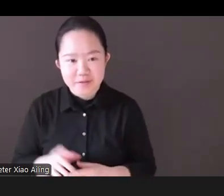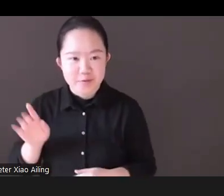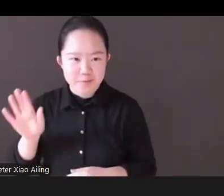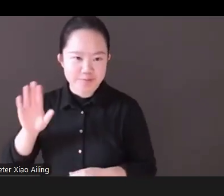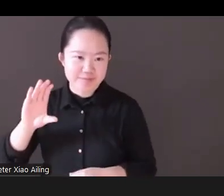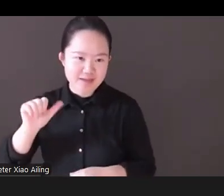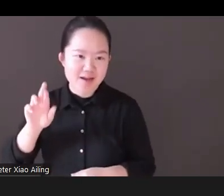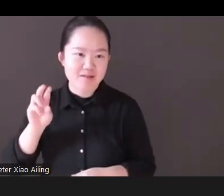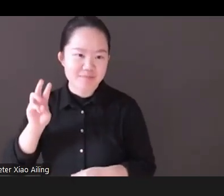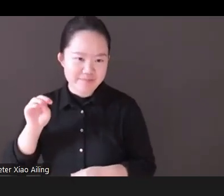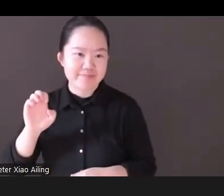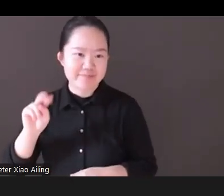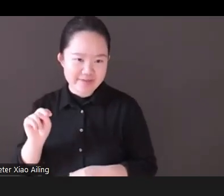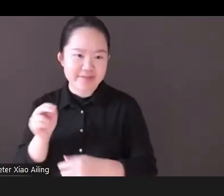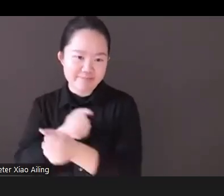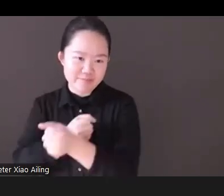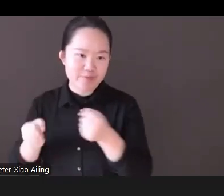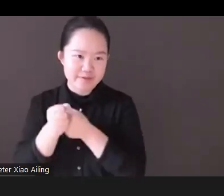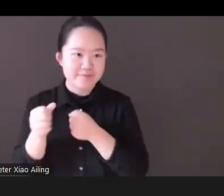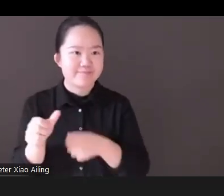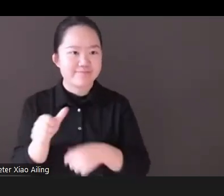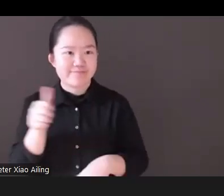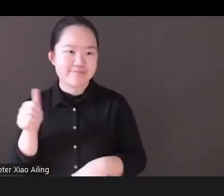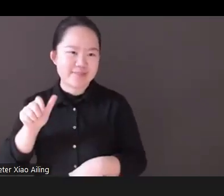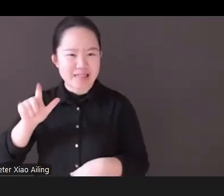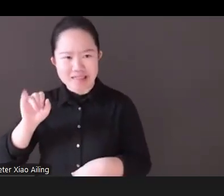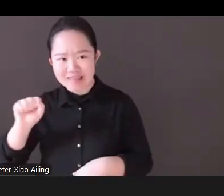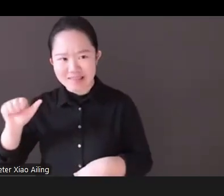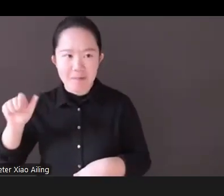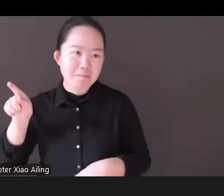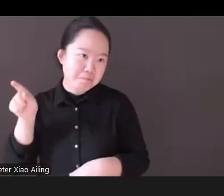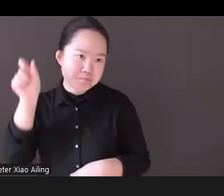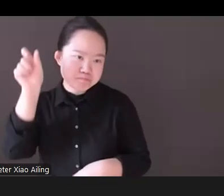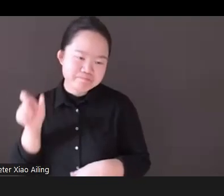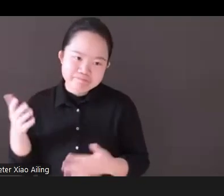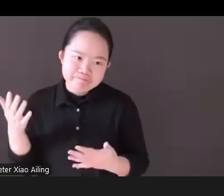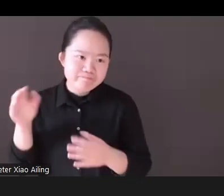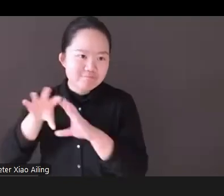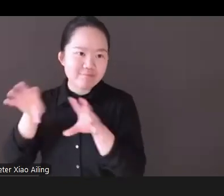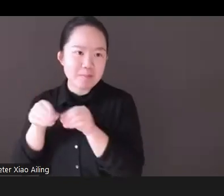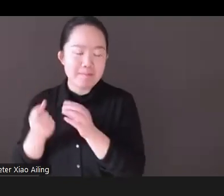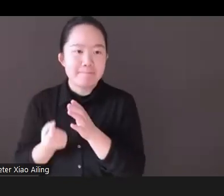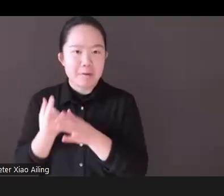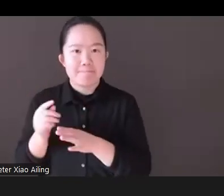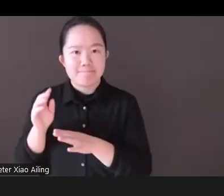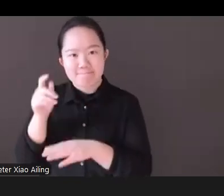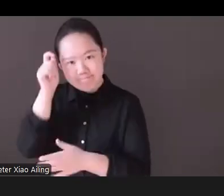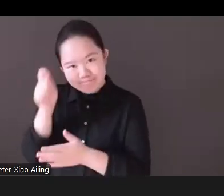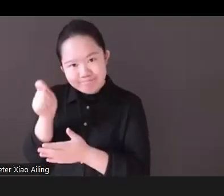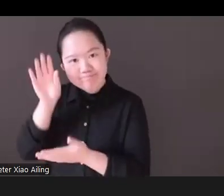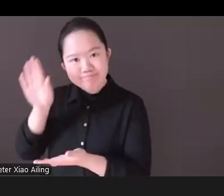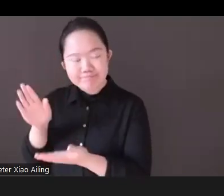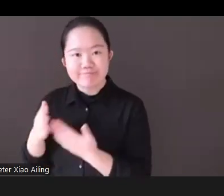probably in the works and it's happening in a couple of months, but it's not very far from now. So I would like to start with Rebecka. How do you